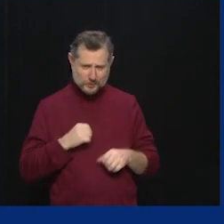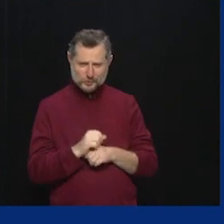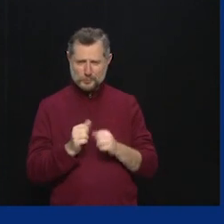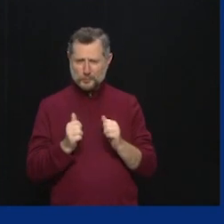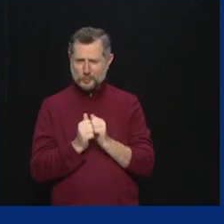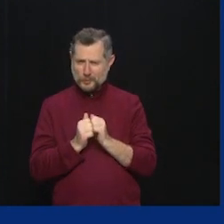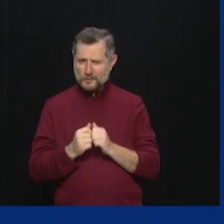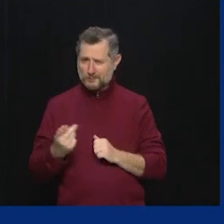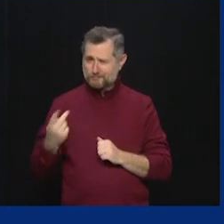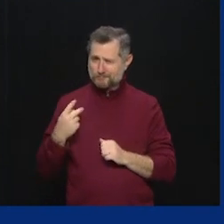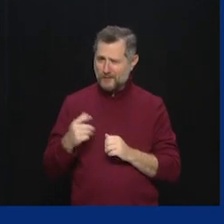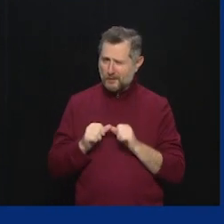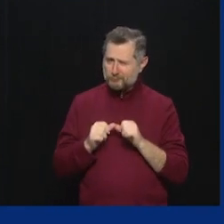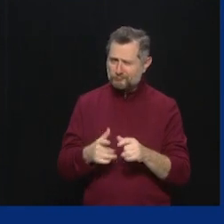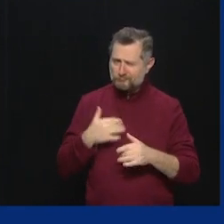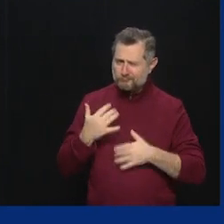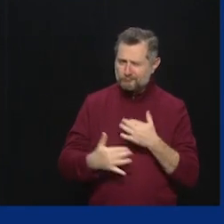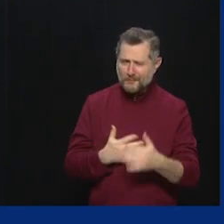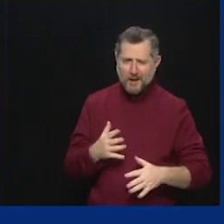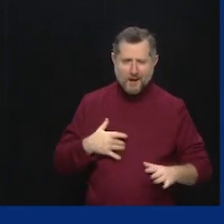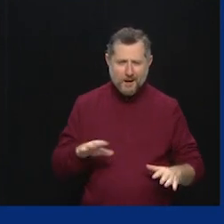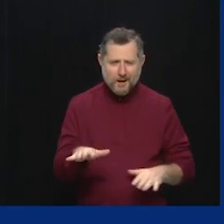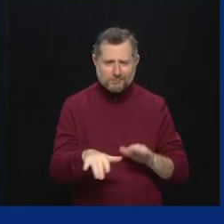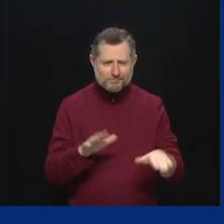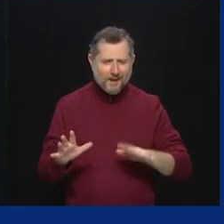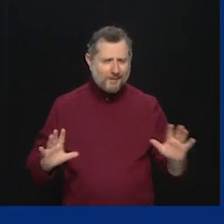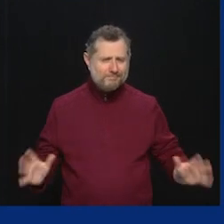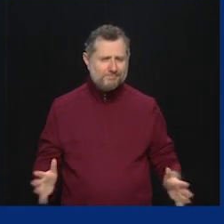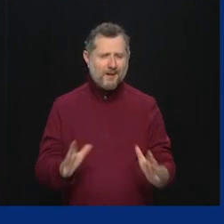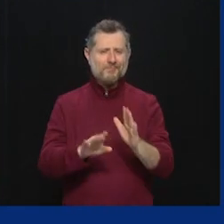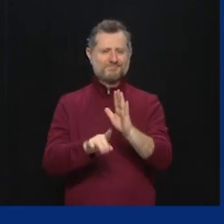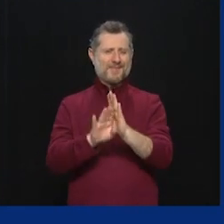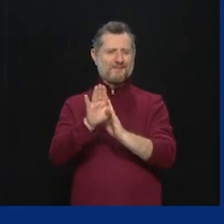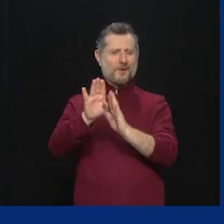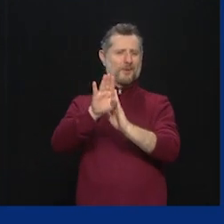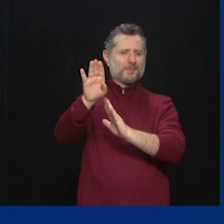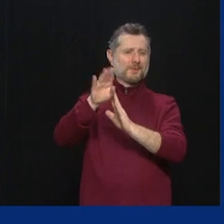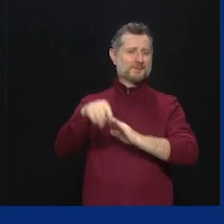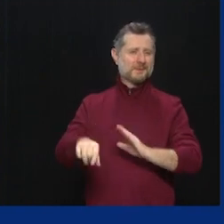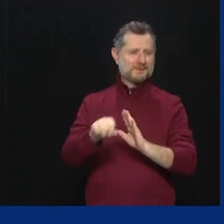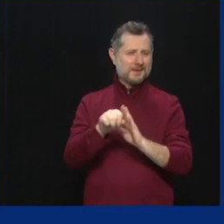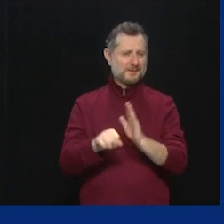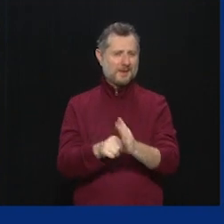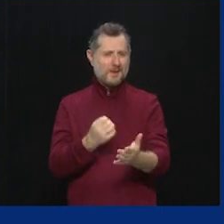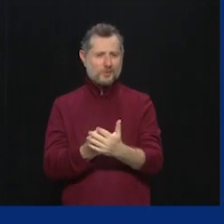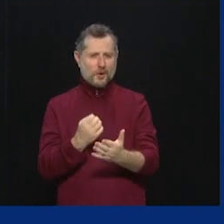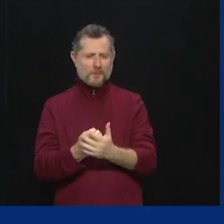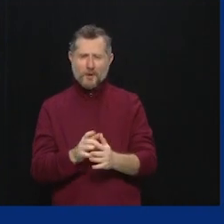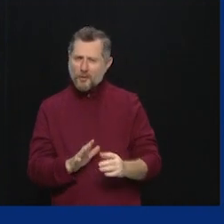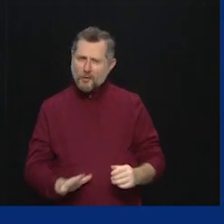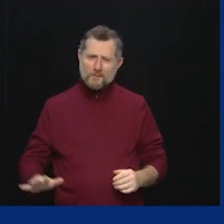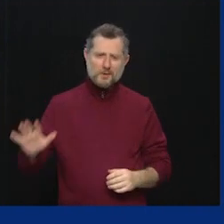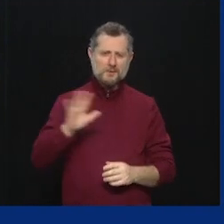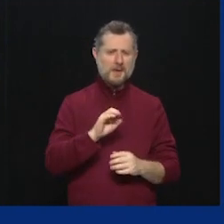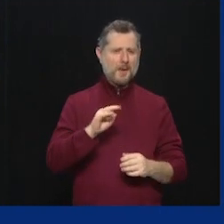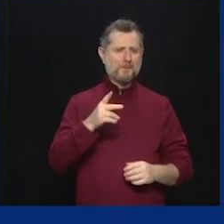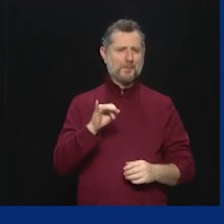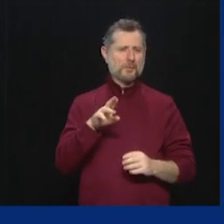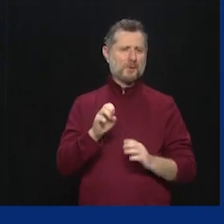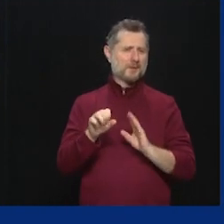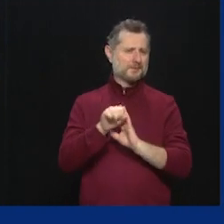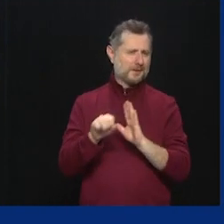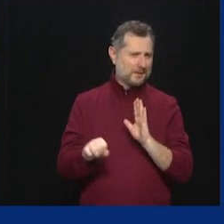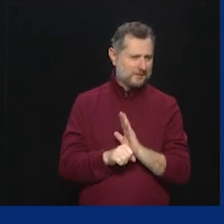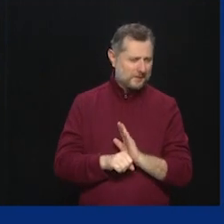promote a vigorous and growing state economy in every corner of Empire State. And good afternoon to all of